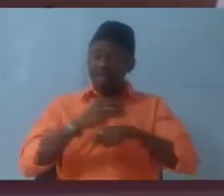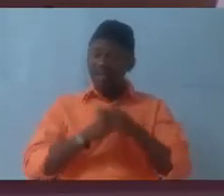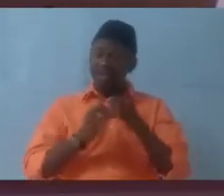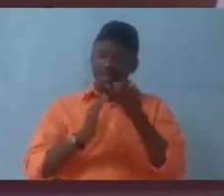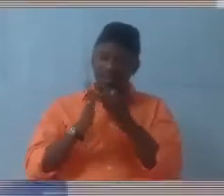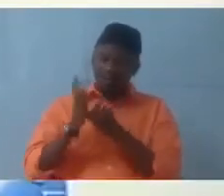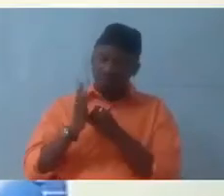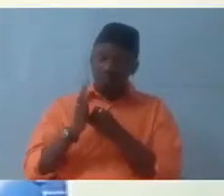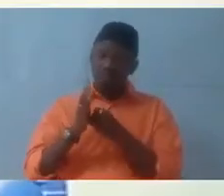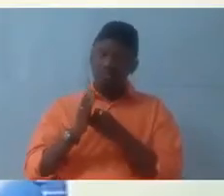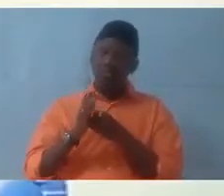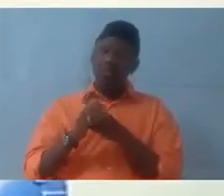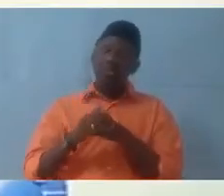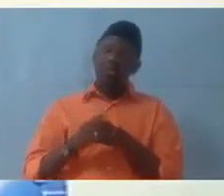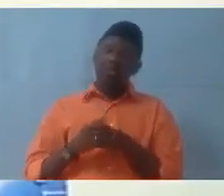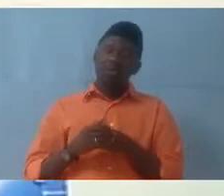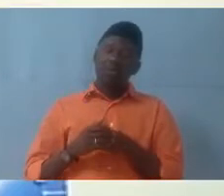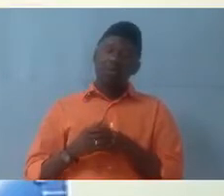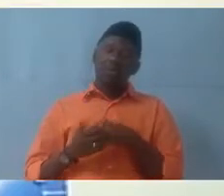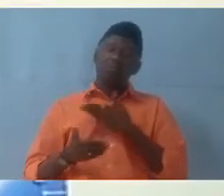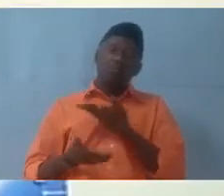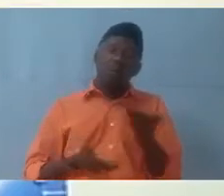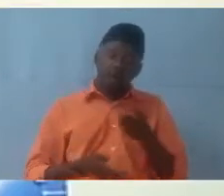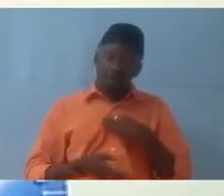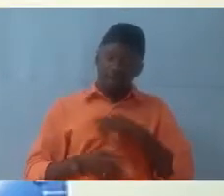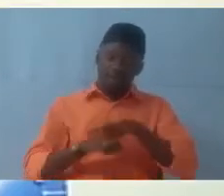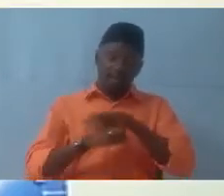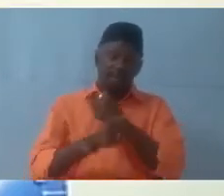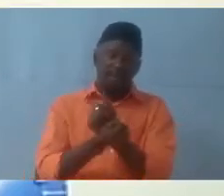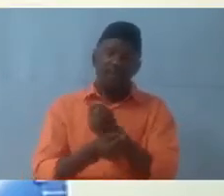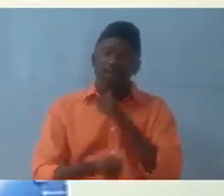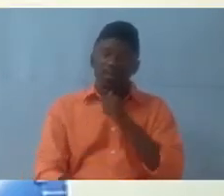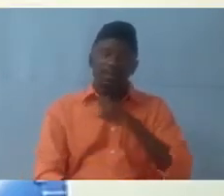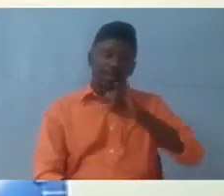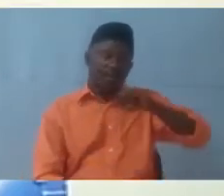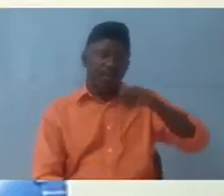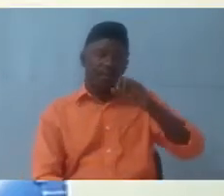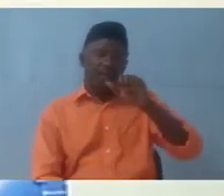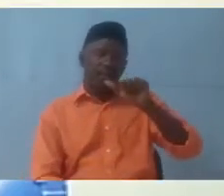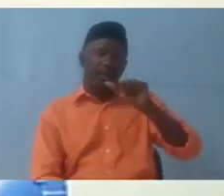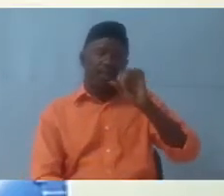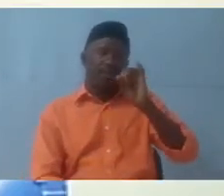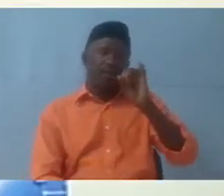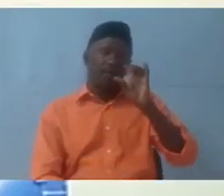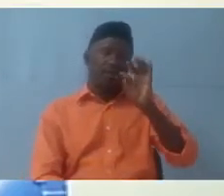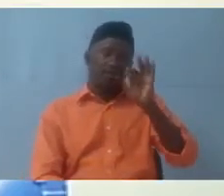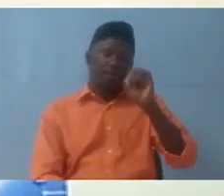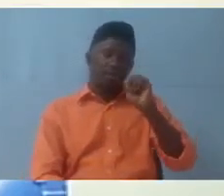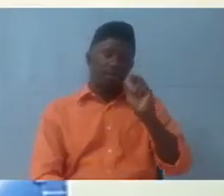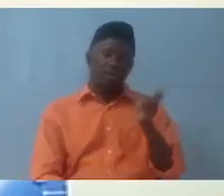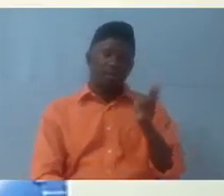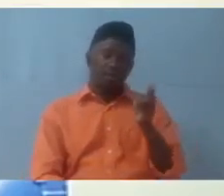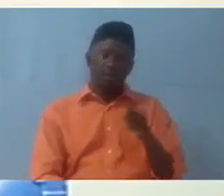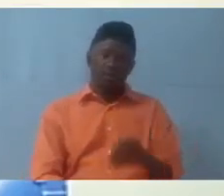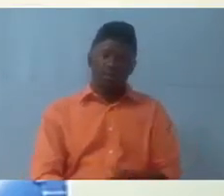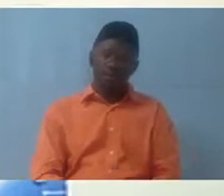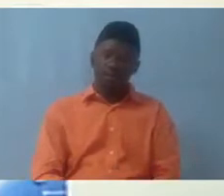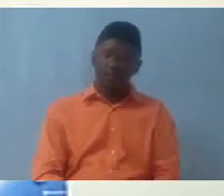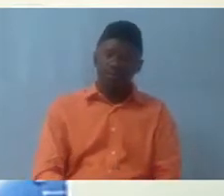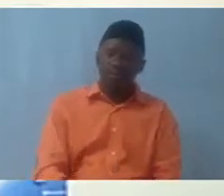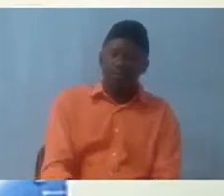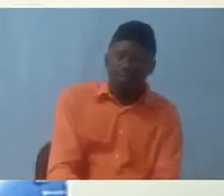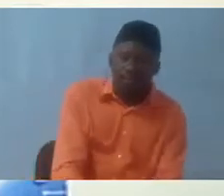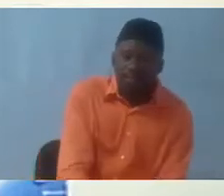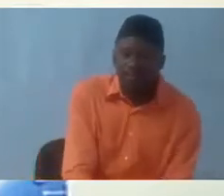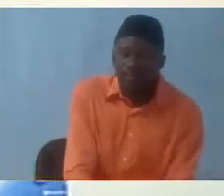Mr. Jayte? Lolu xana dafa fekkon nak ne nga xamne modi nguur ge amon nañ aajo ci lolu nga xamne mo doon xew bi tax ñu